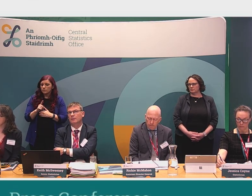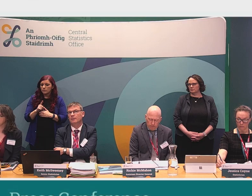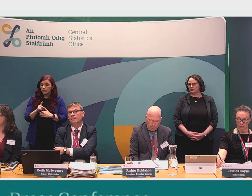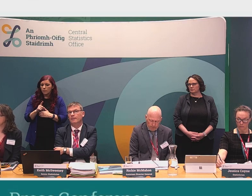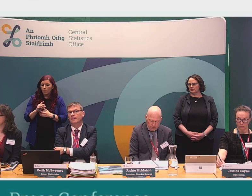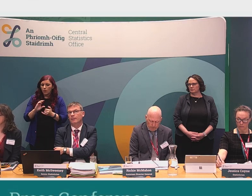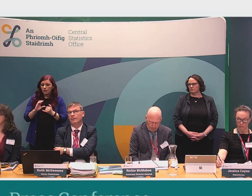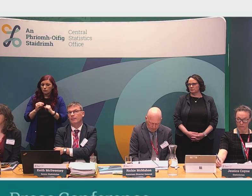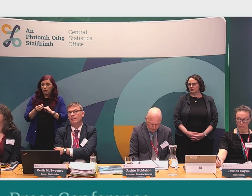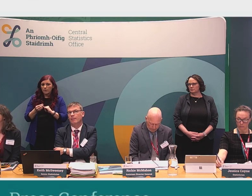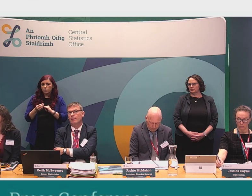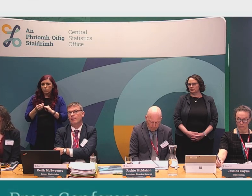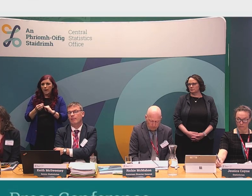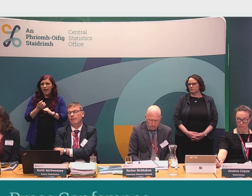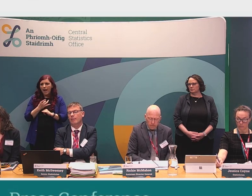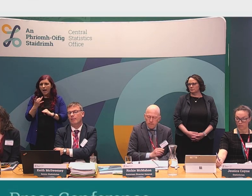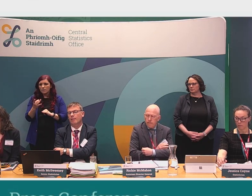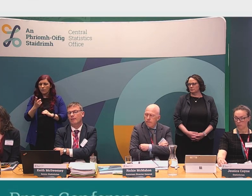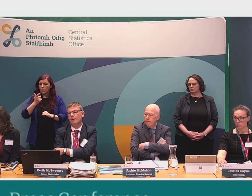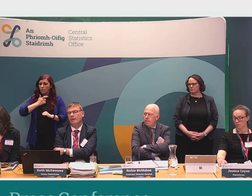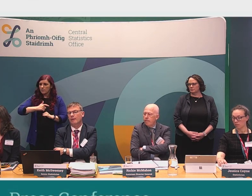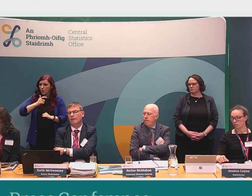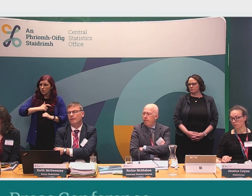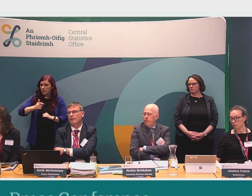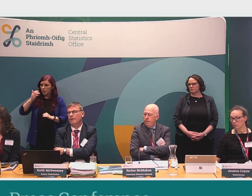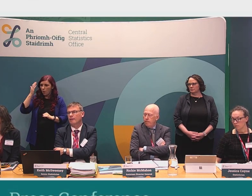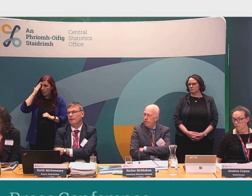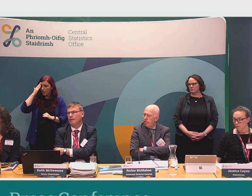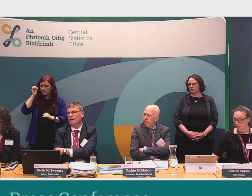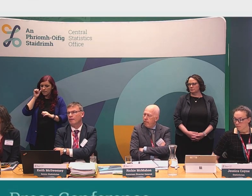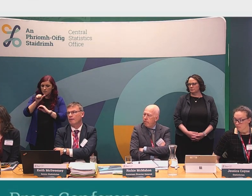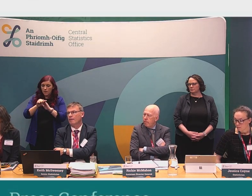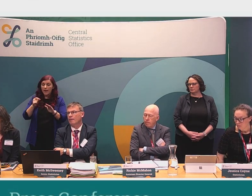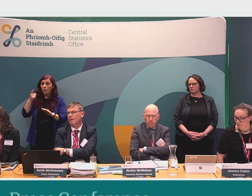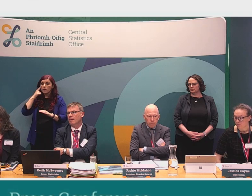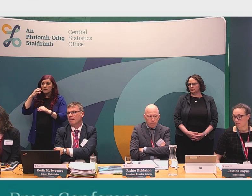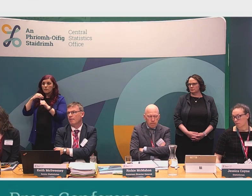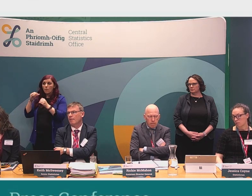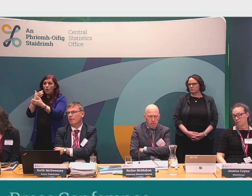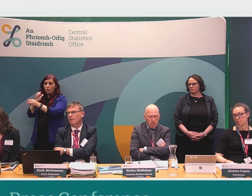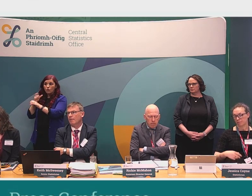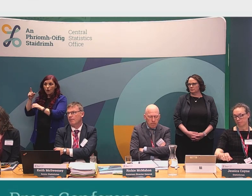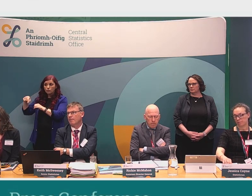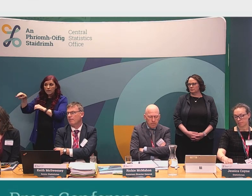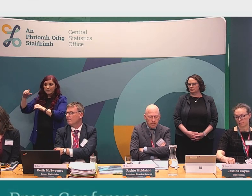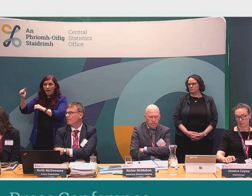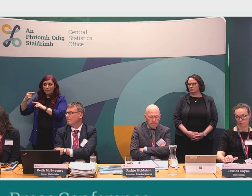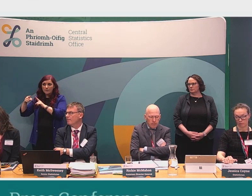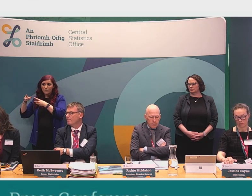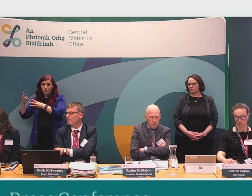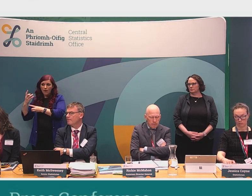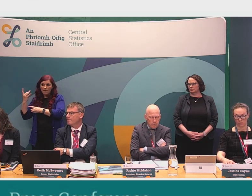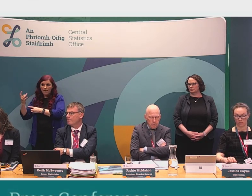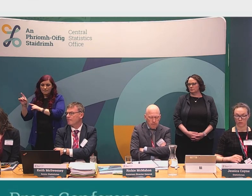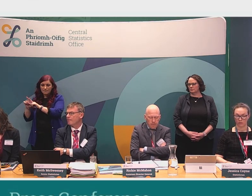of experiences, what we've seen from other countries is, yes, it's probably leaning into this and playing into this as well. That